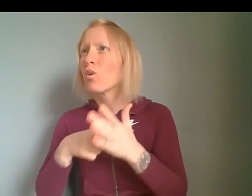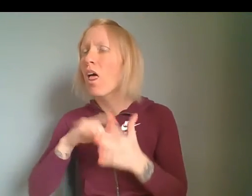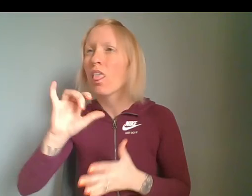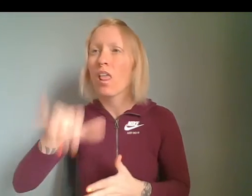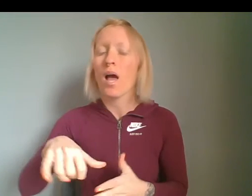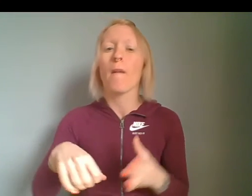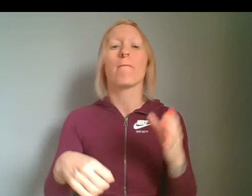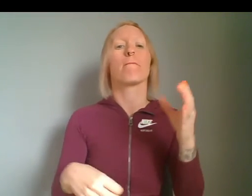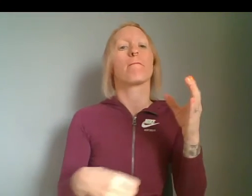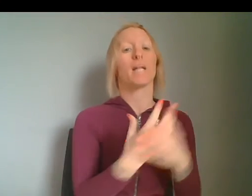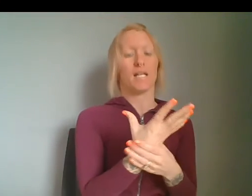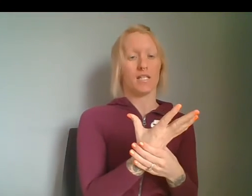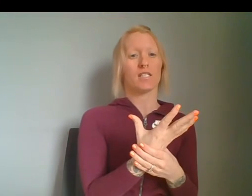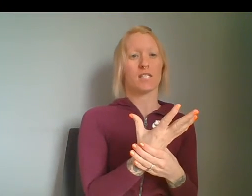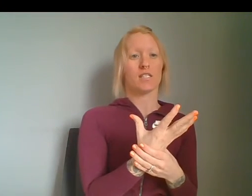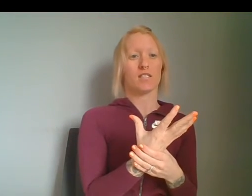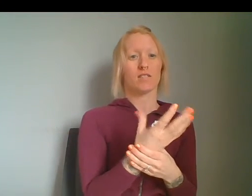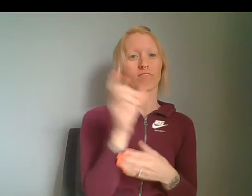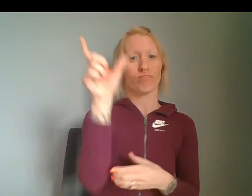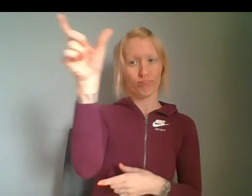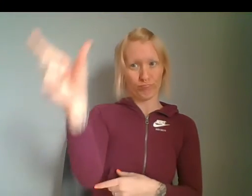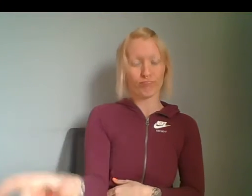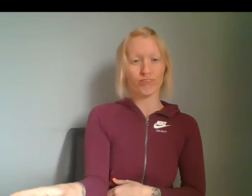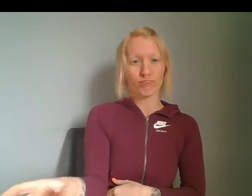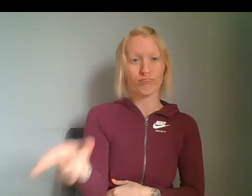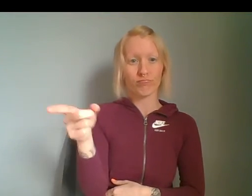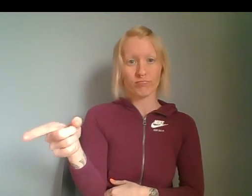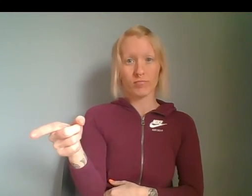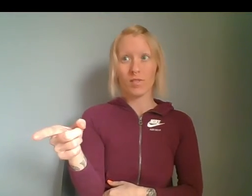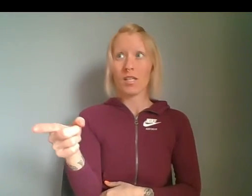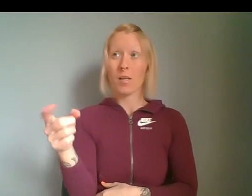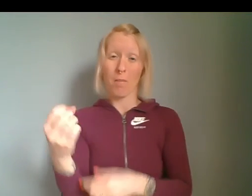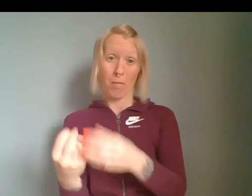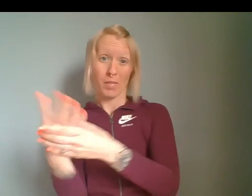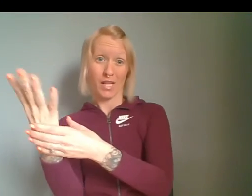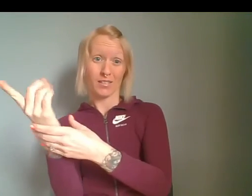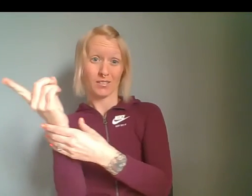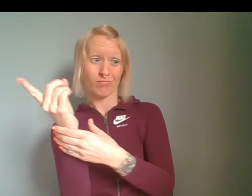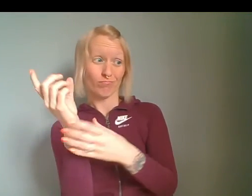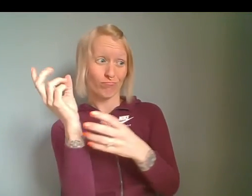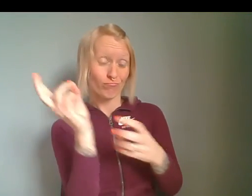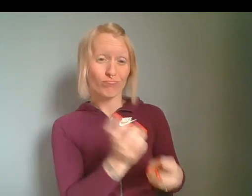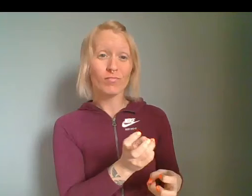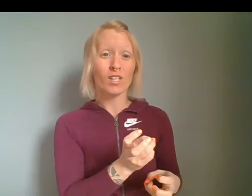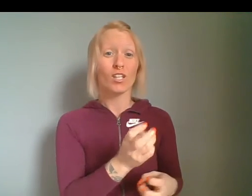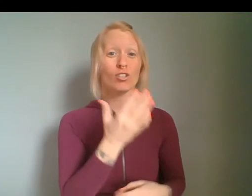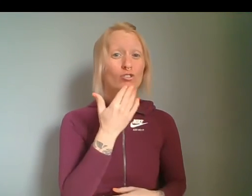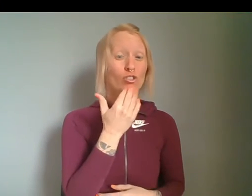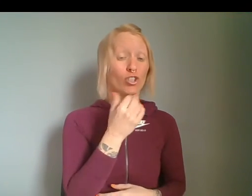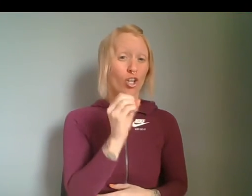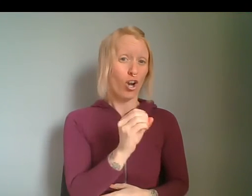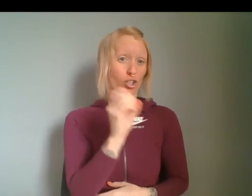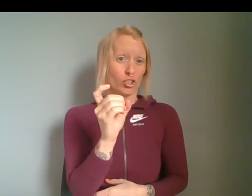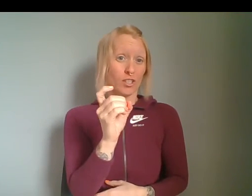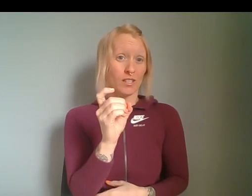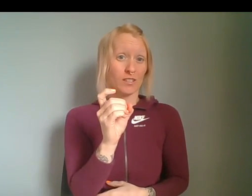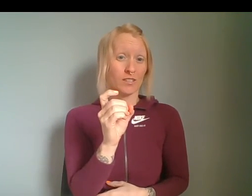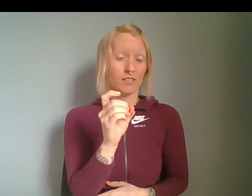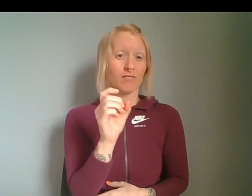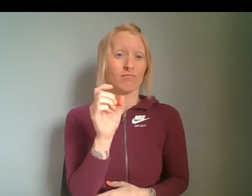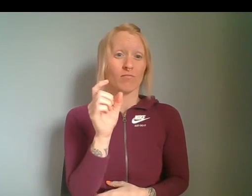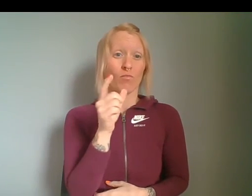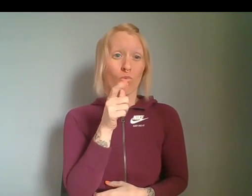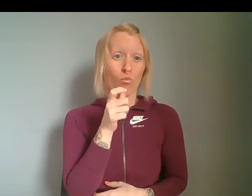The plants. And what do the plants give off? Sugar and oxygen. Who needs sugar and oxygen? Us. So that's called